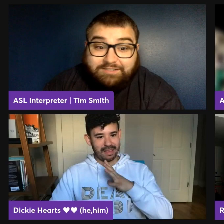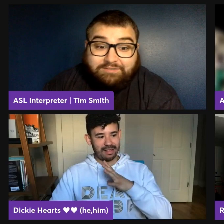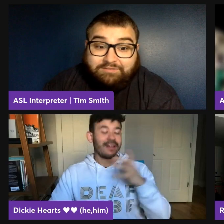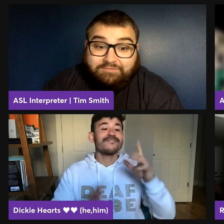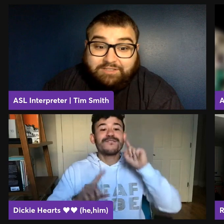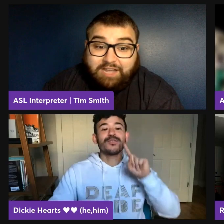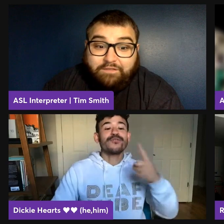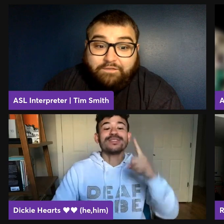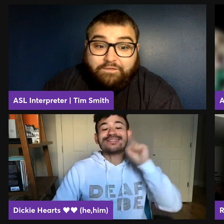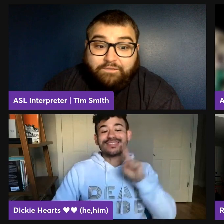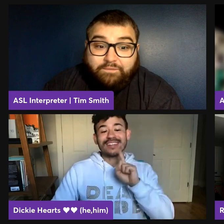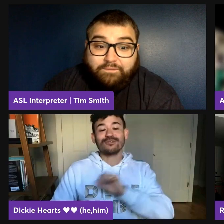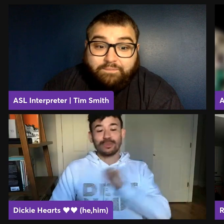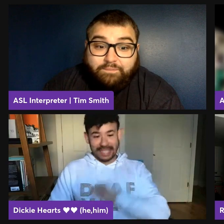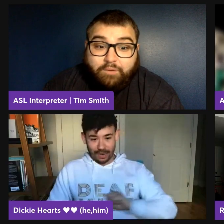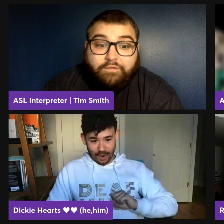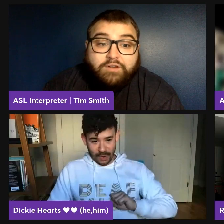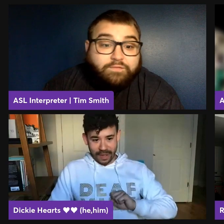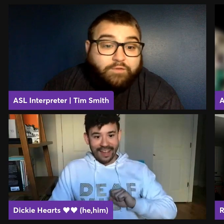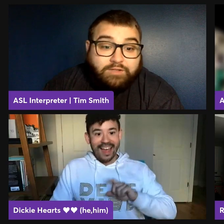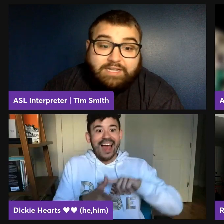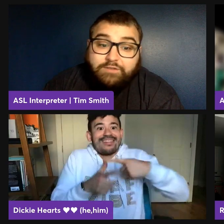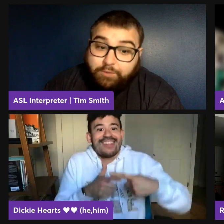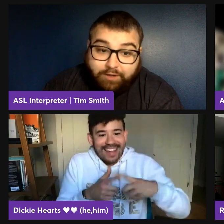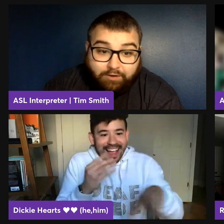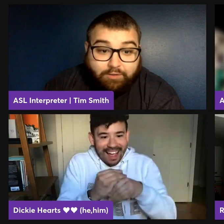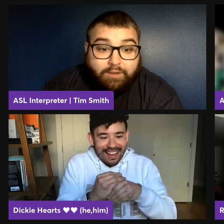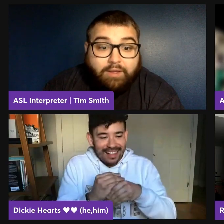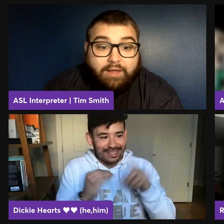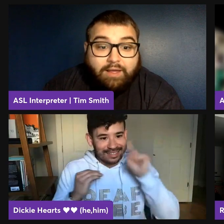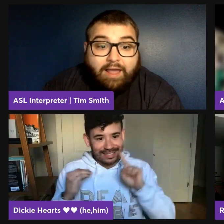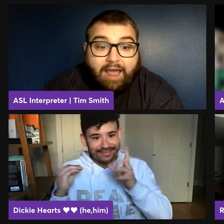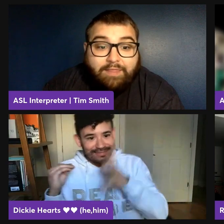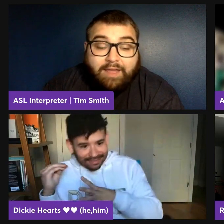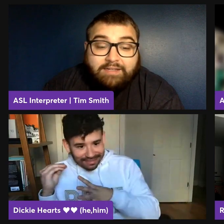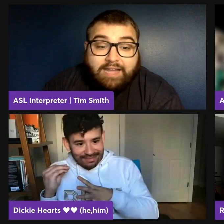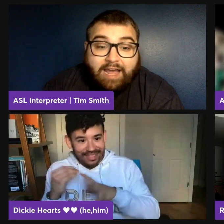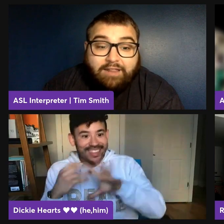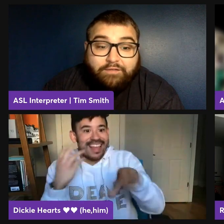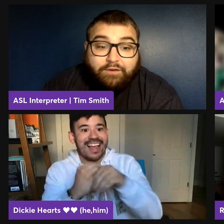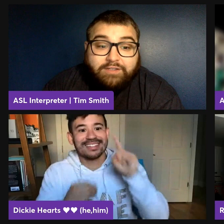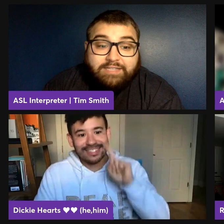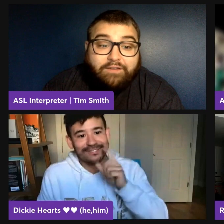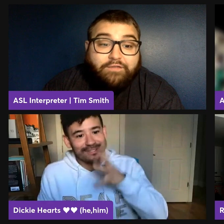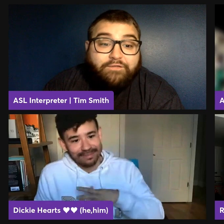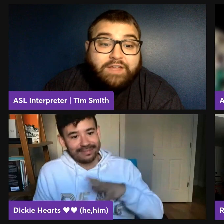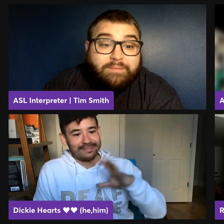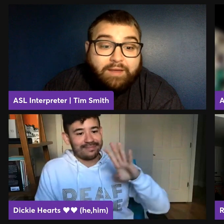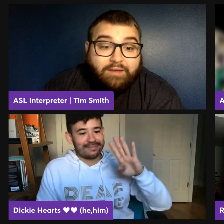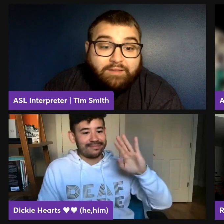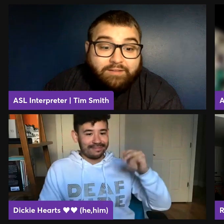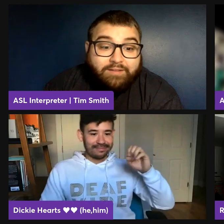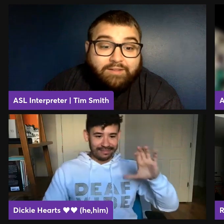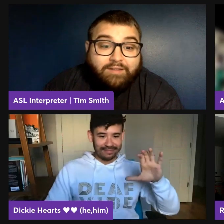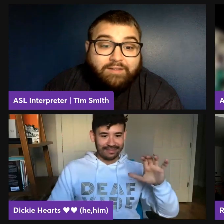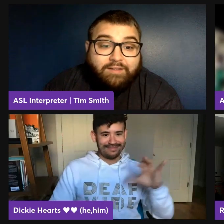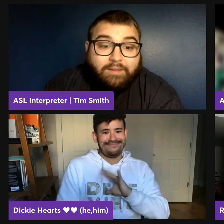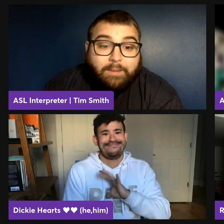first deaf, well, first deaf superhero, and then to add the first deaf